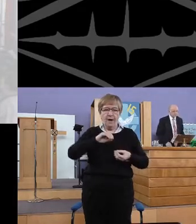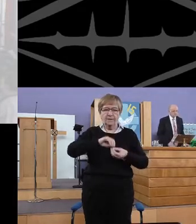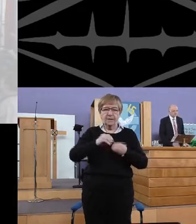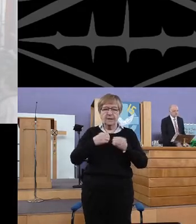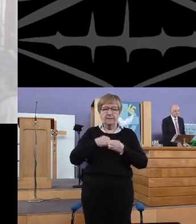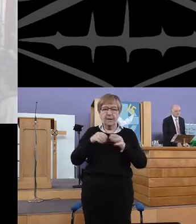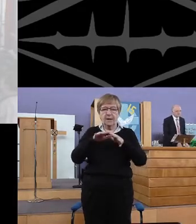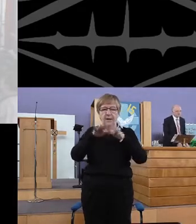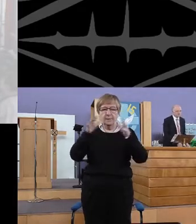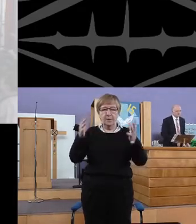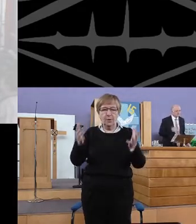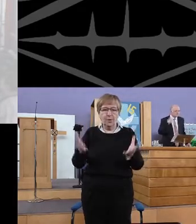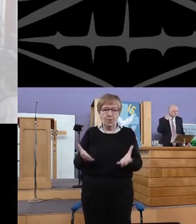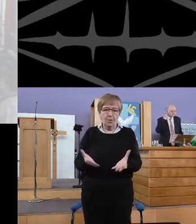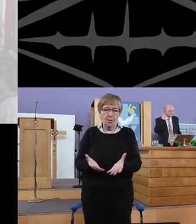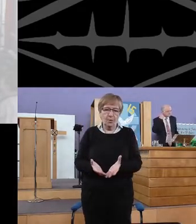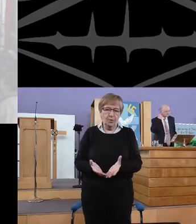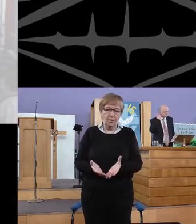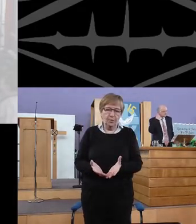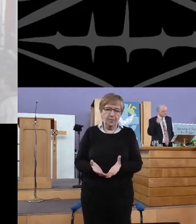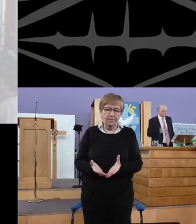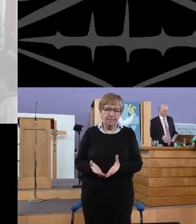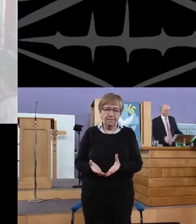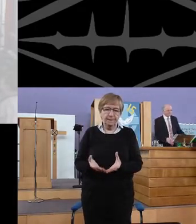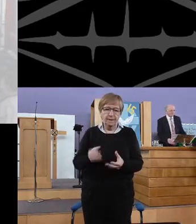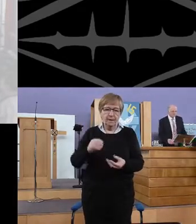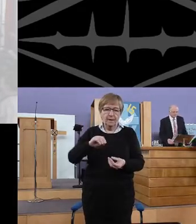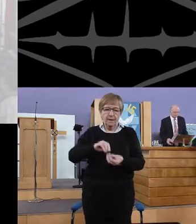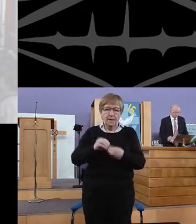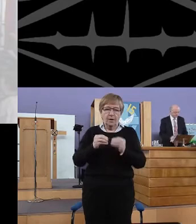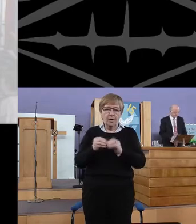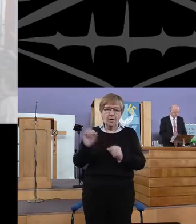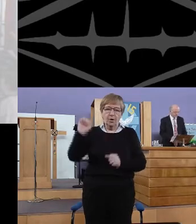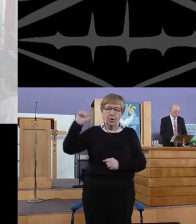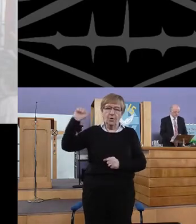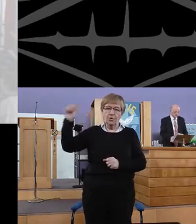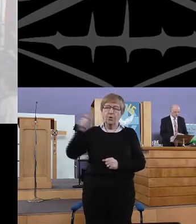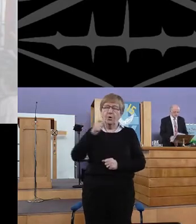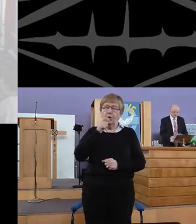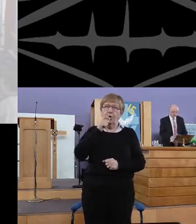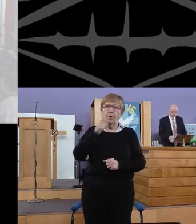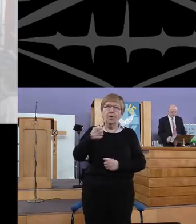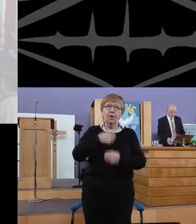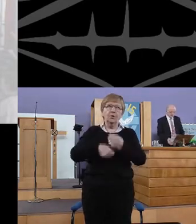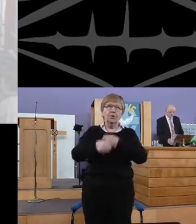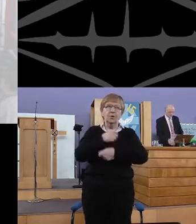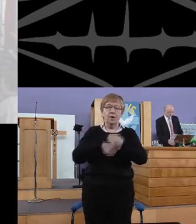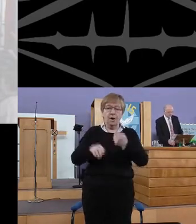Cause you're